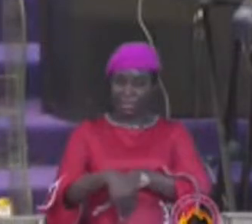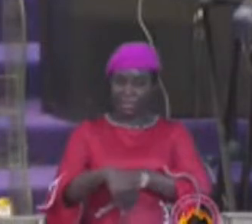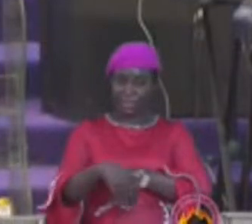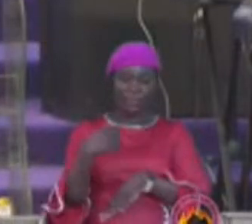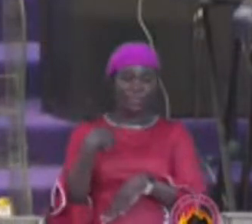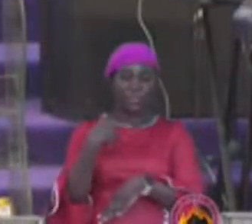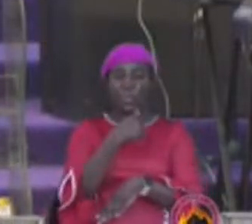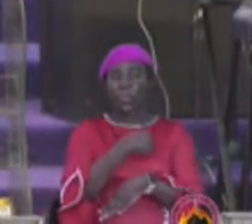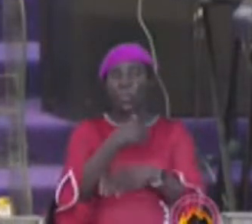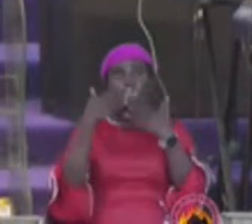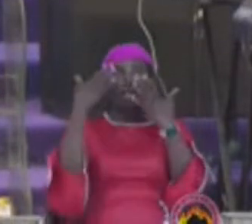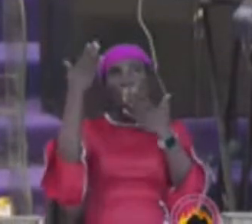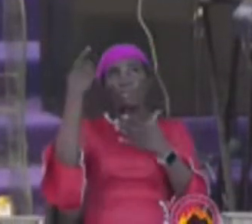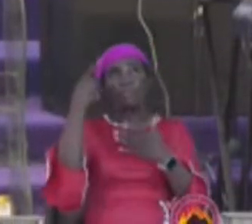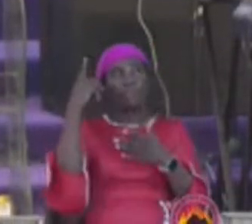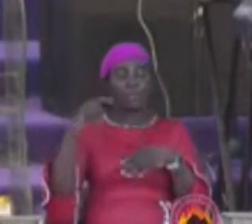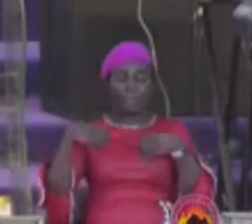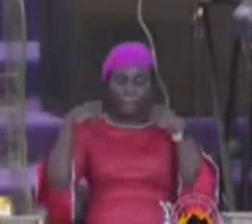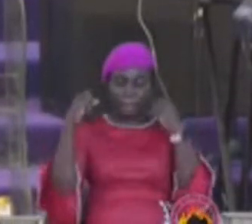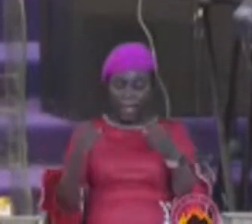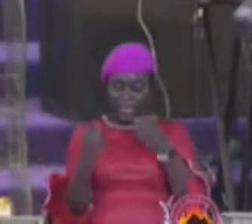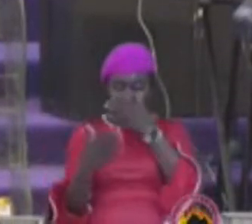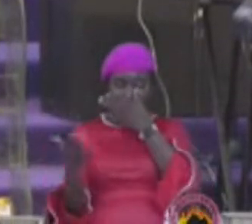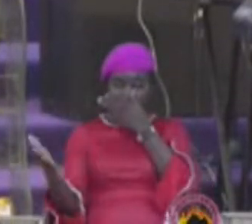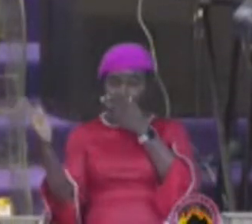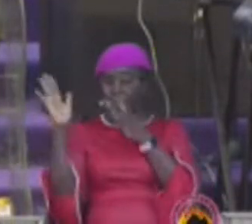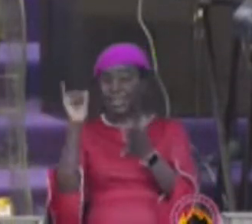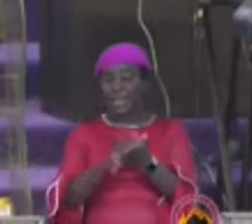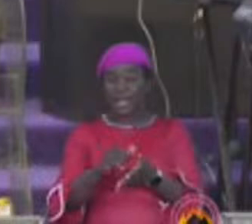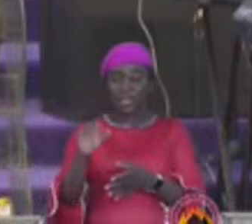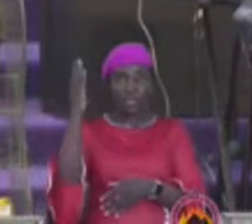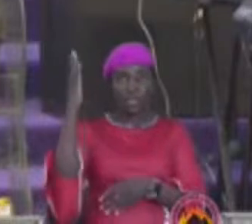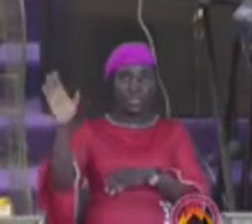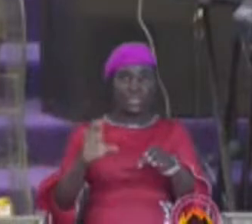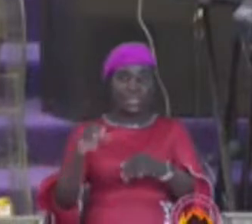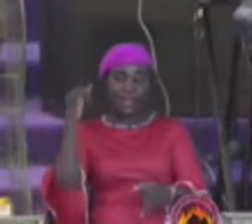for the mighty things you did during the program last